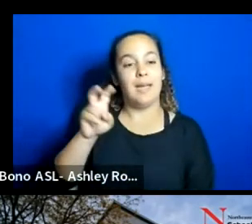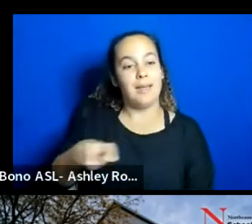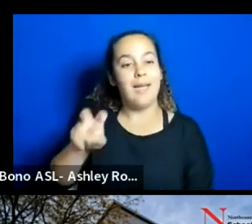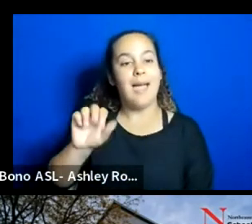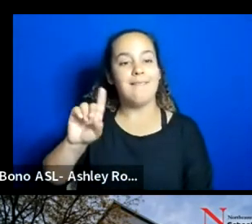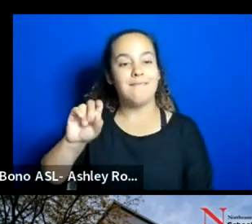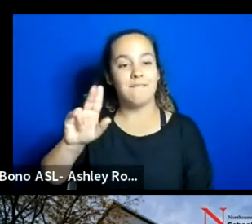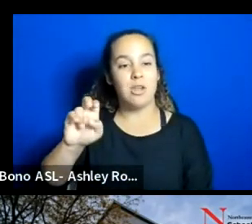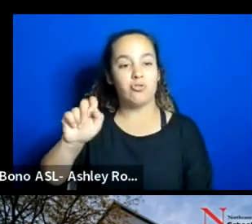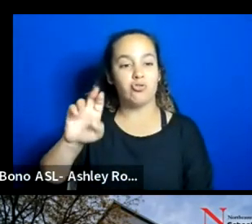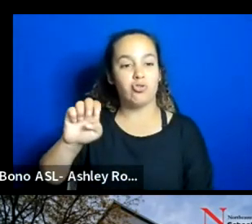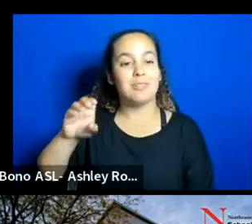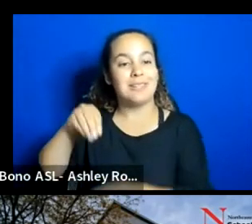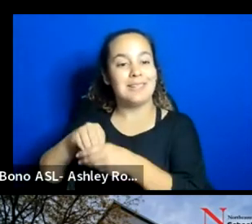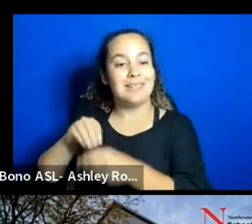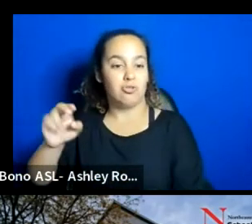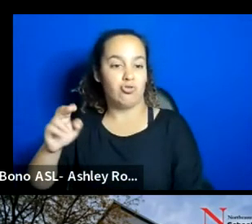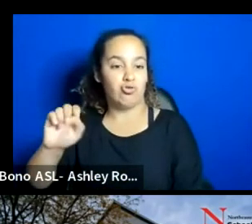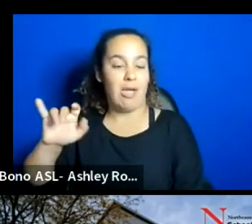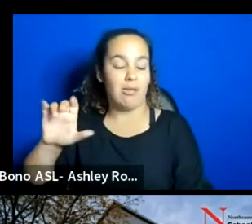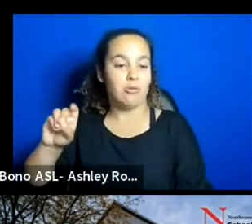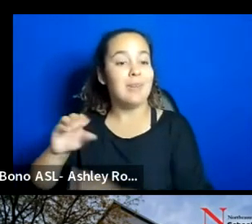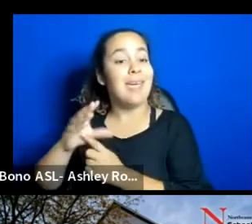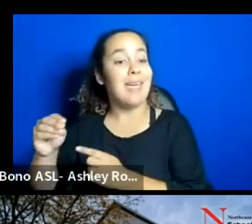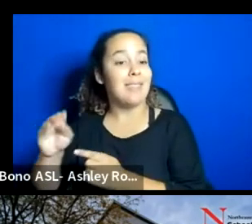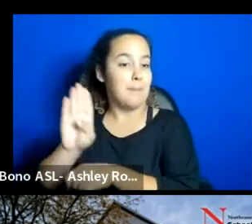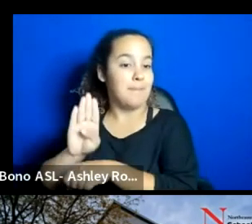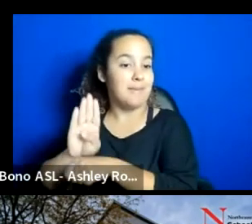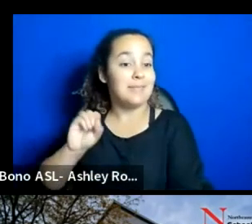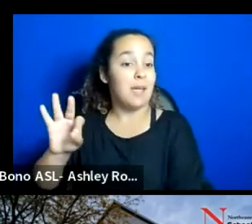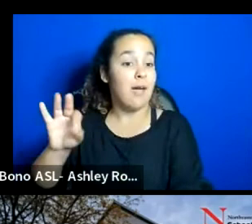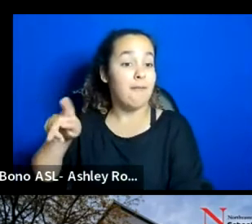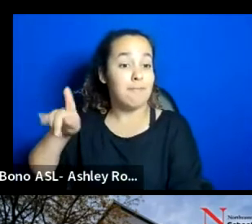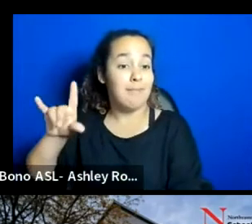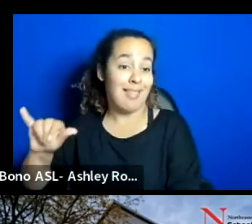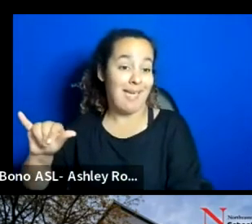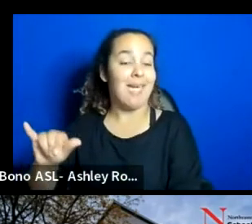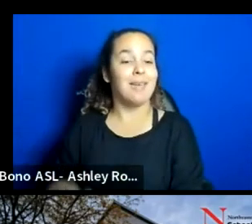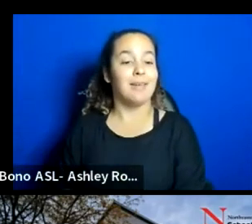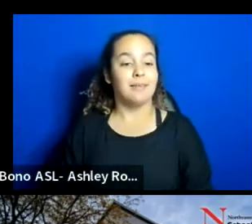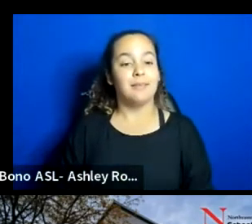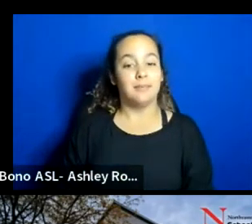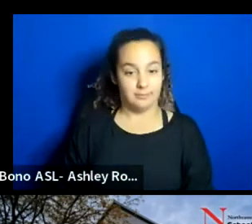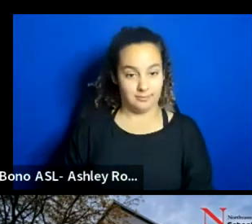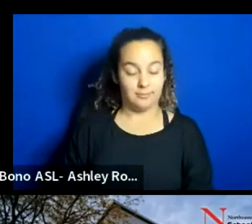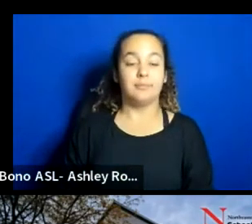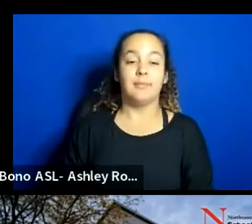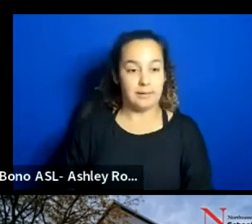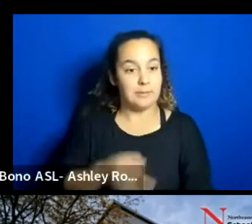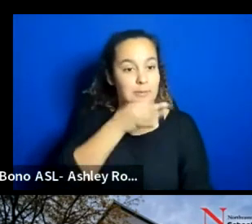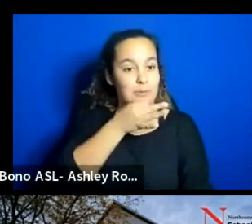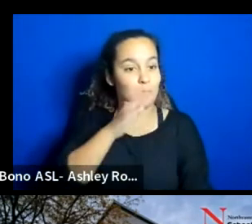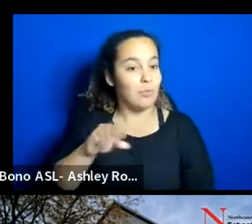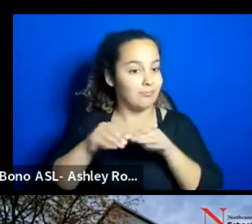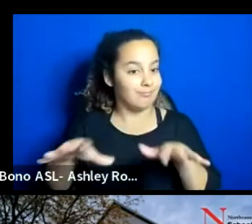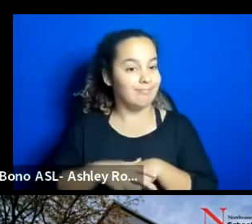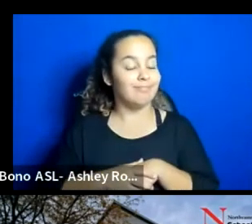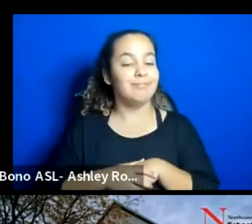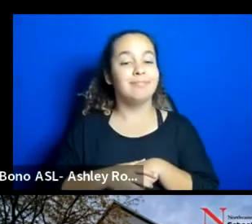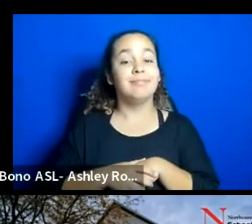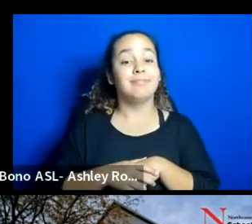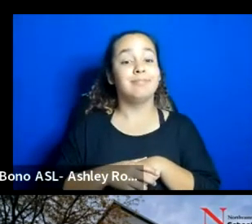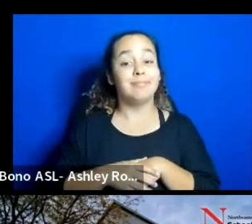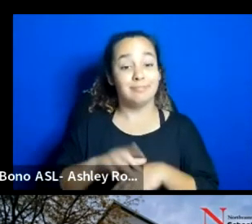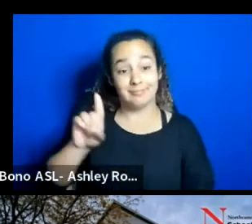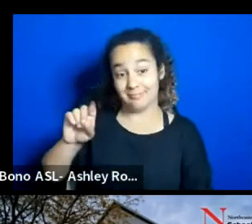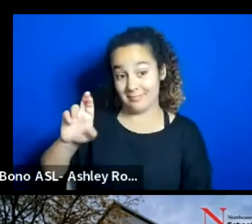Imagination, and the Business of Play, coming out with Cambridge Press soon. Derek Miller